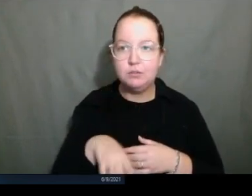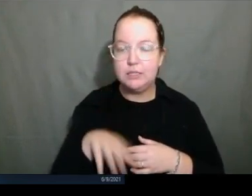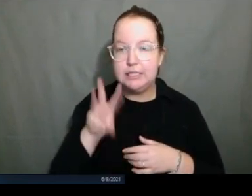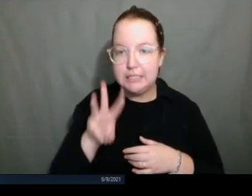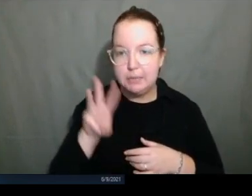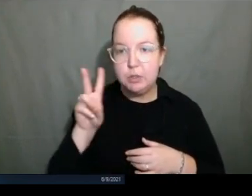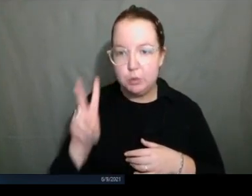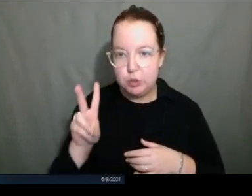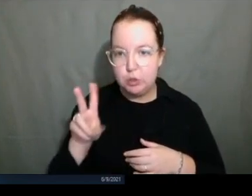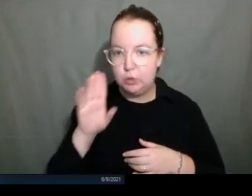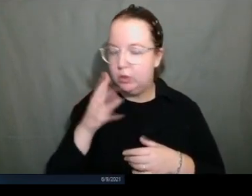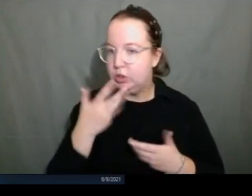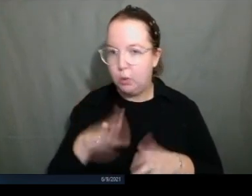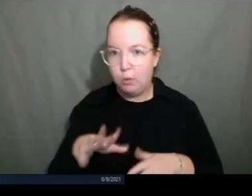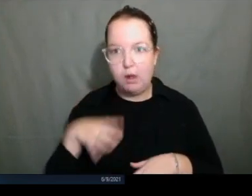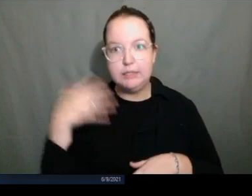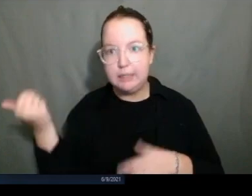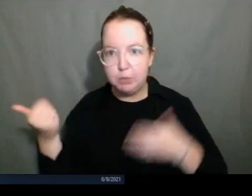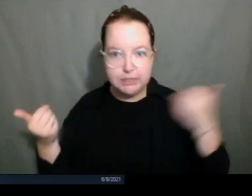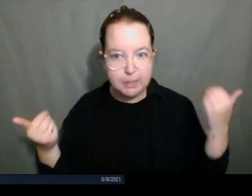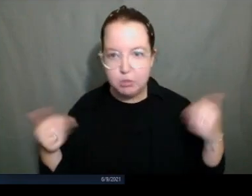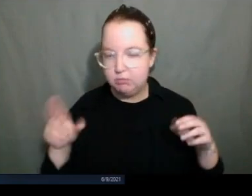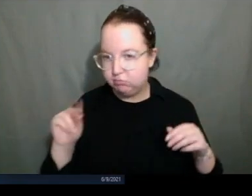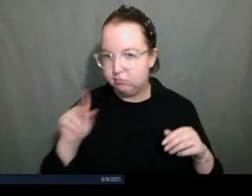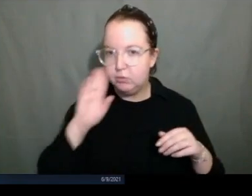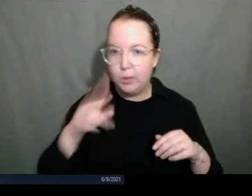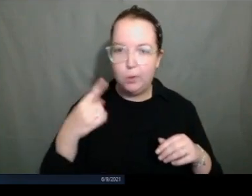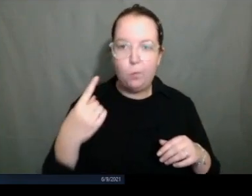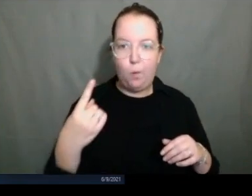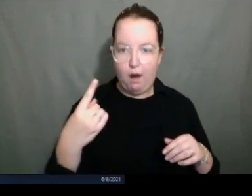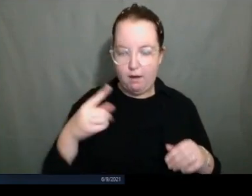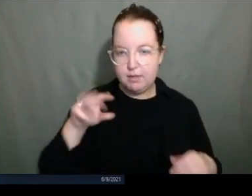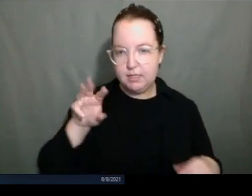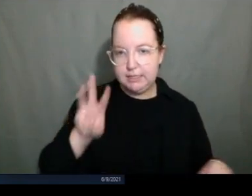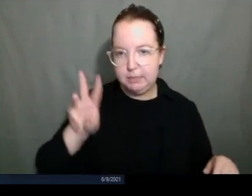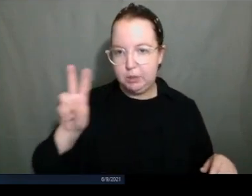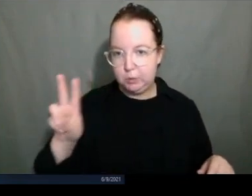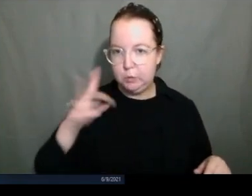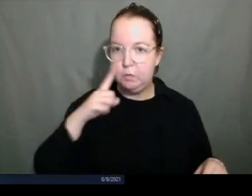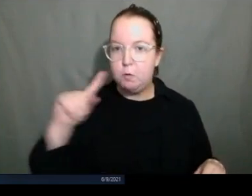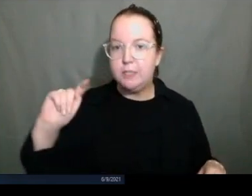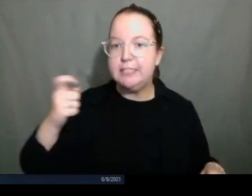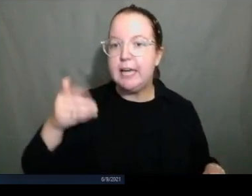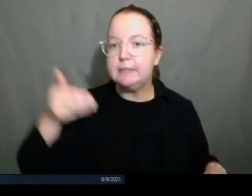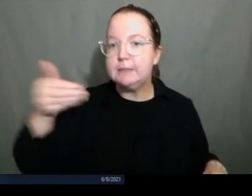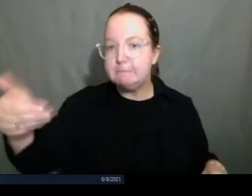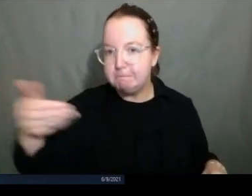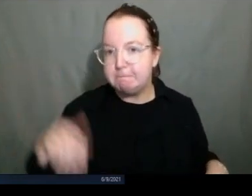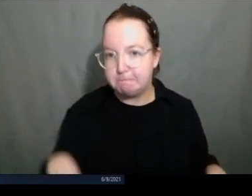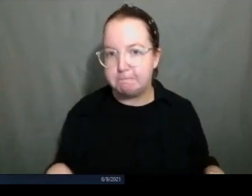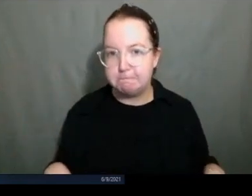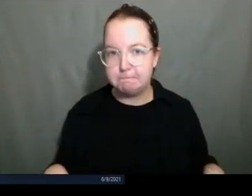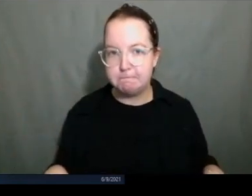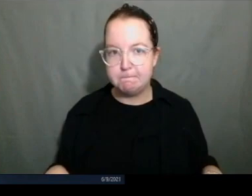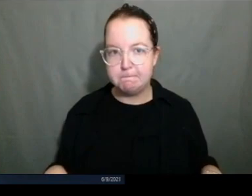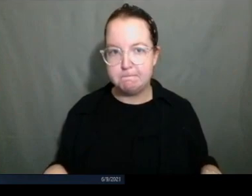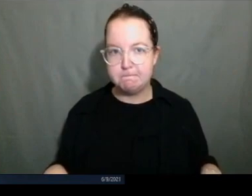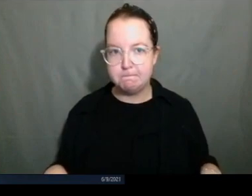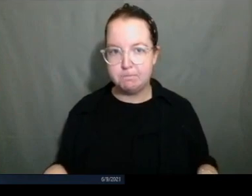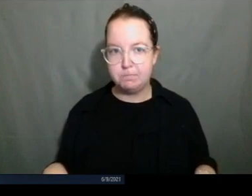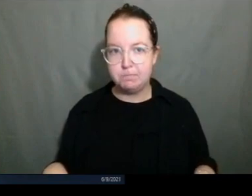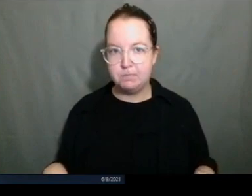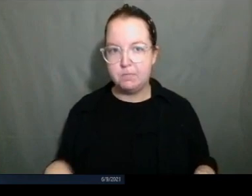from PayCom. So you will see that information from the current payroll system loaded in as a lump sum towards the end of